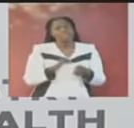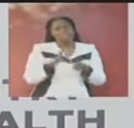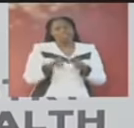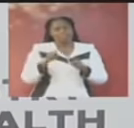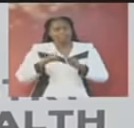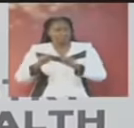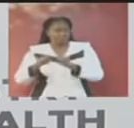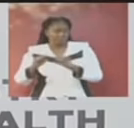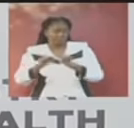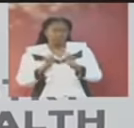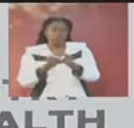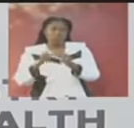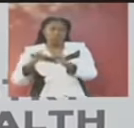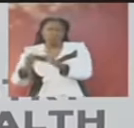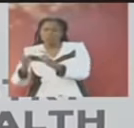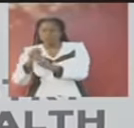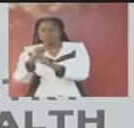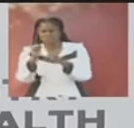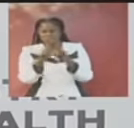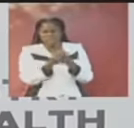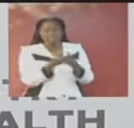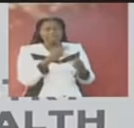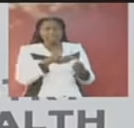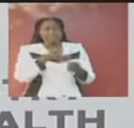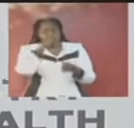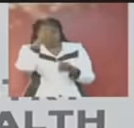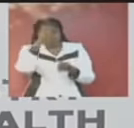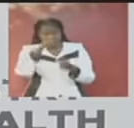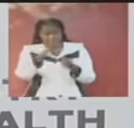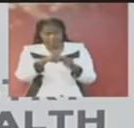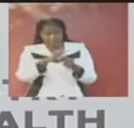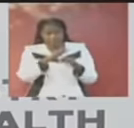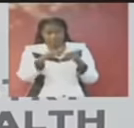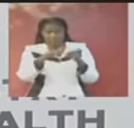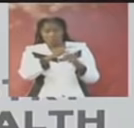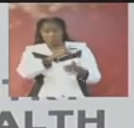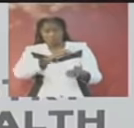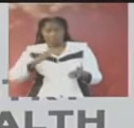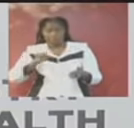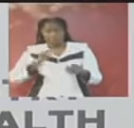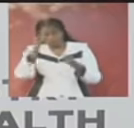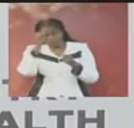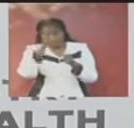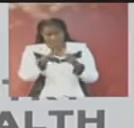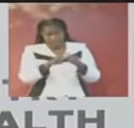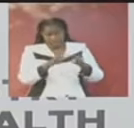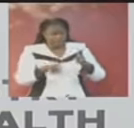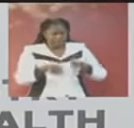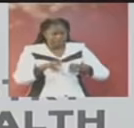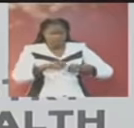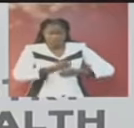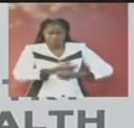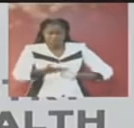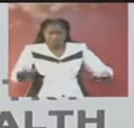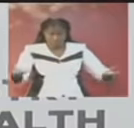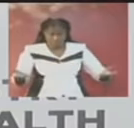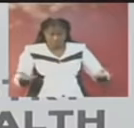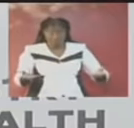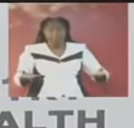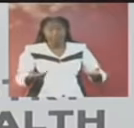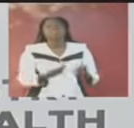organization groups, to remind their members and the population of the importance of